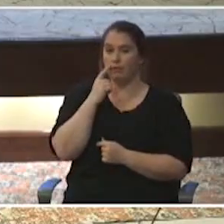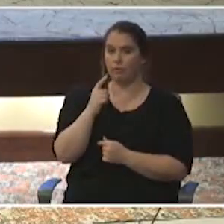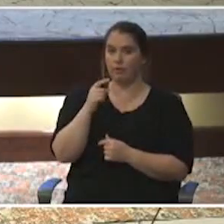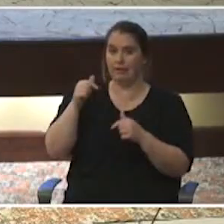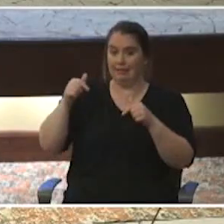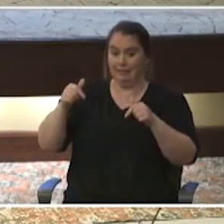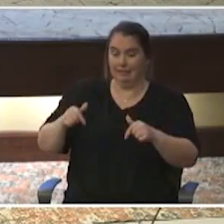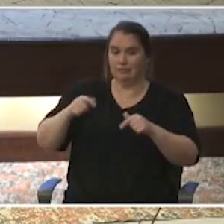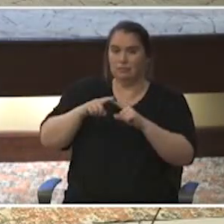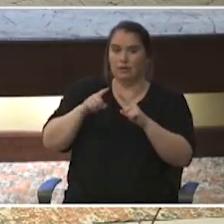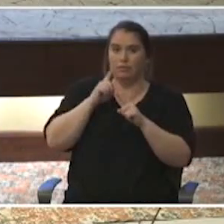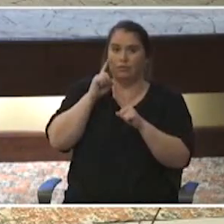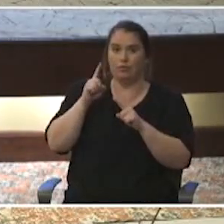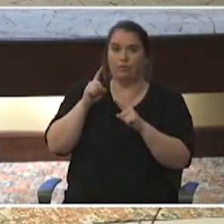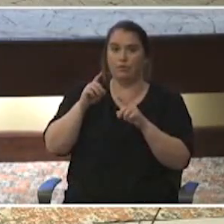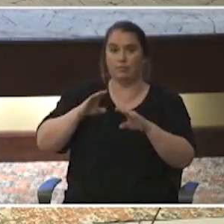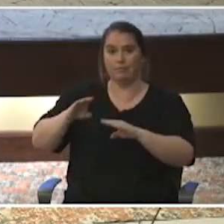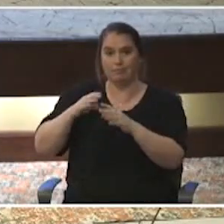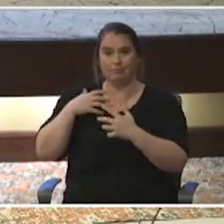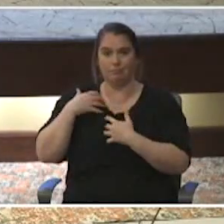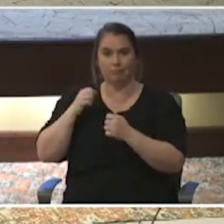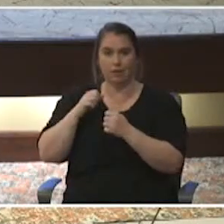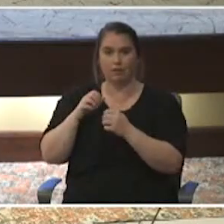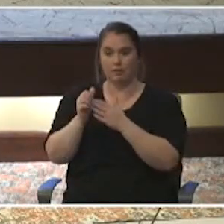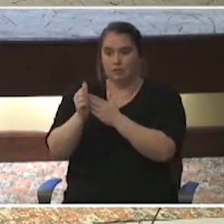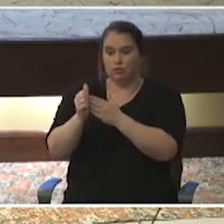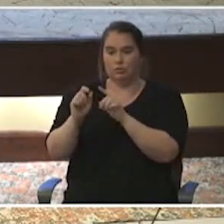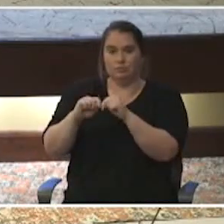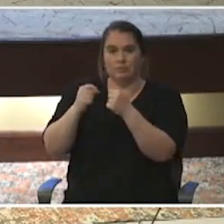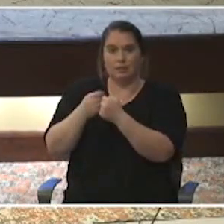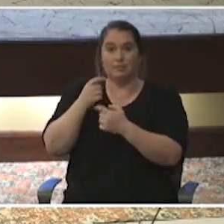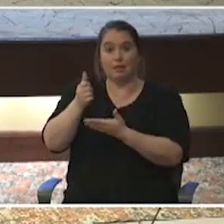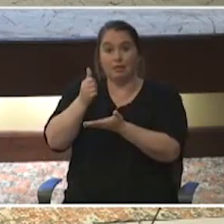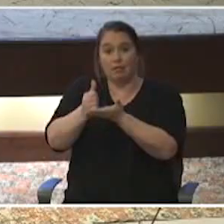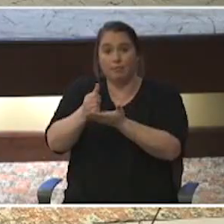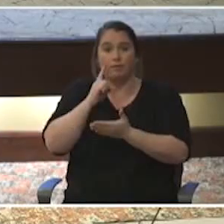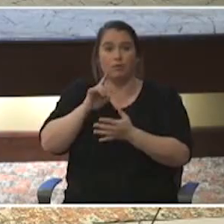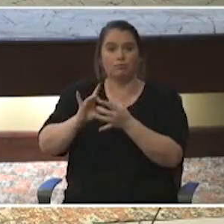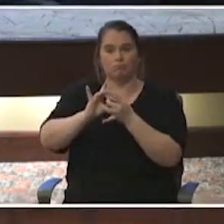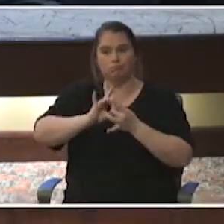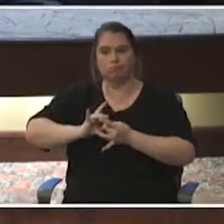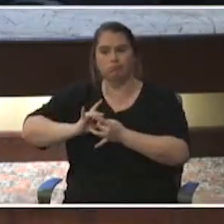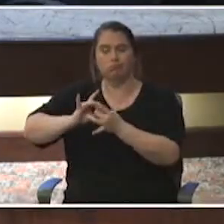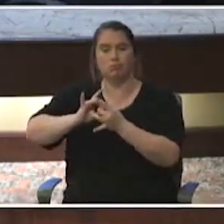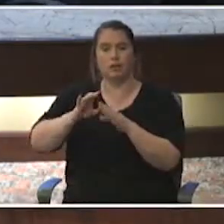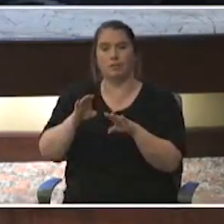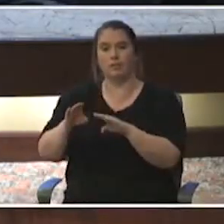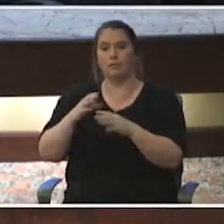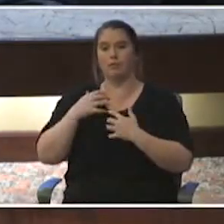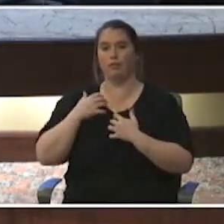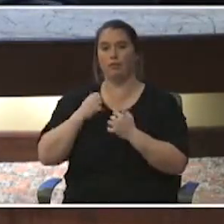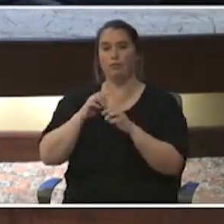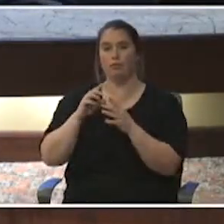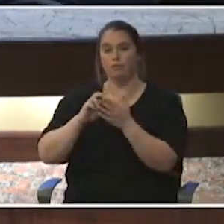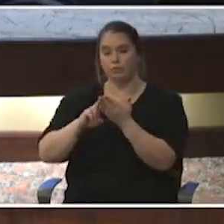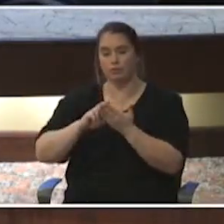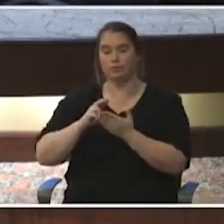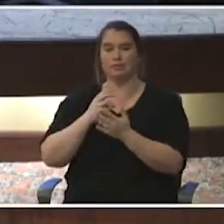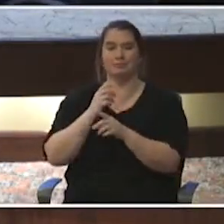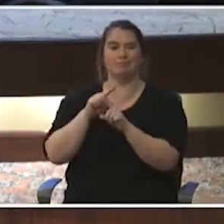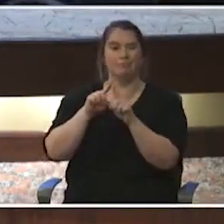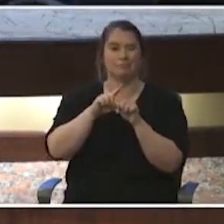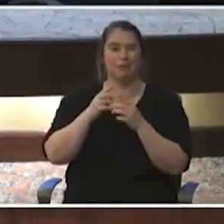leadership team of Prosper Waco and what they do to coordinate behavioral health resources, criminal justice